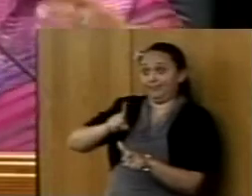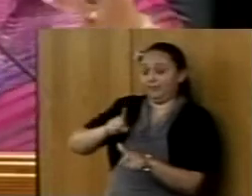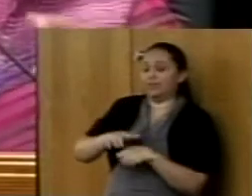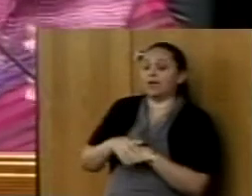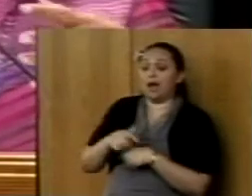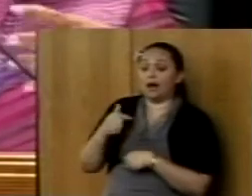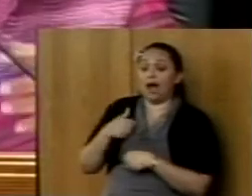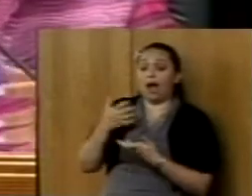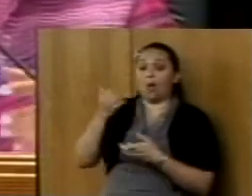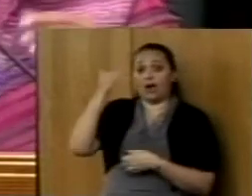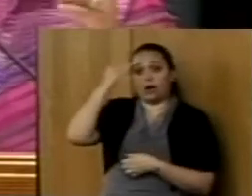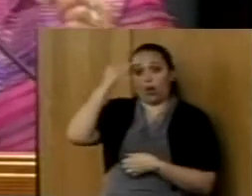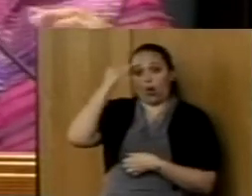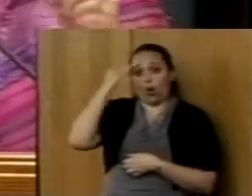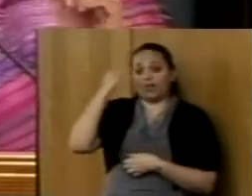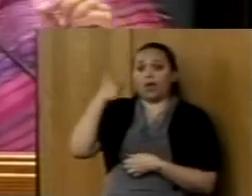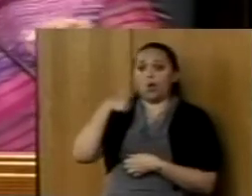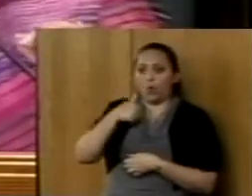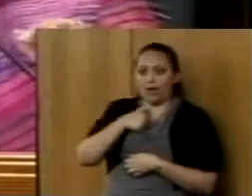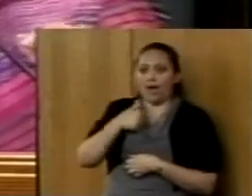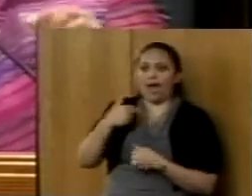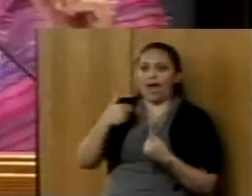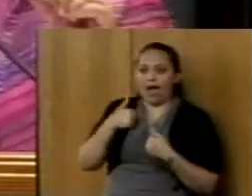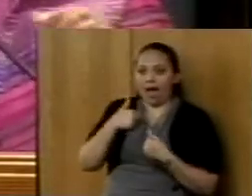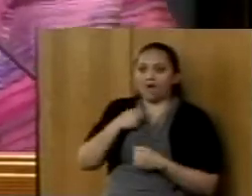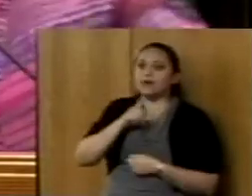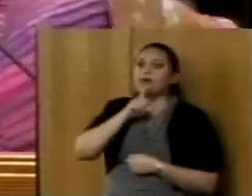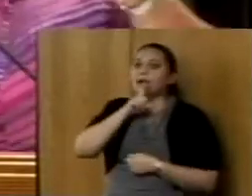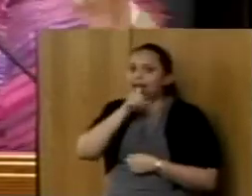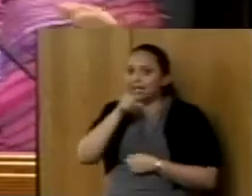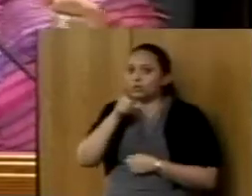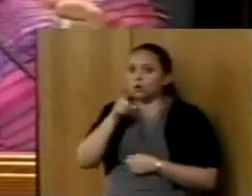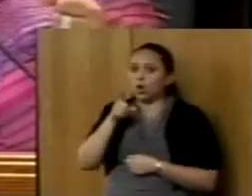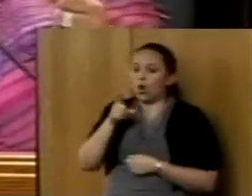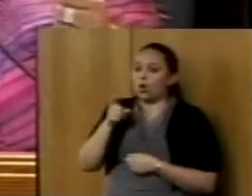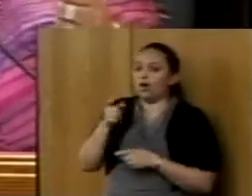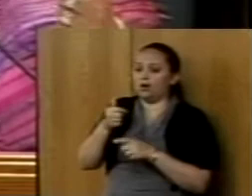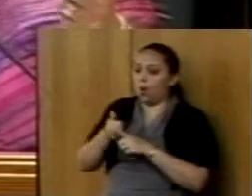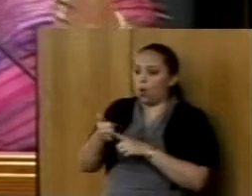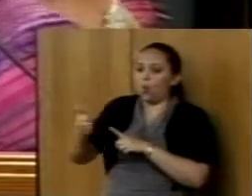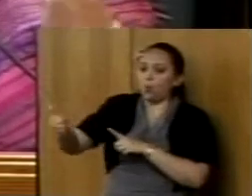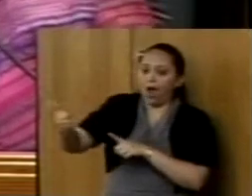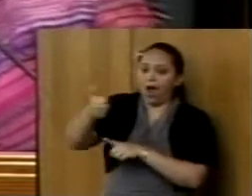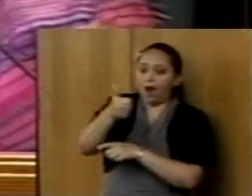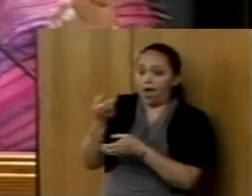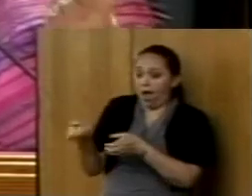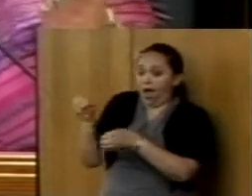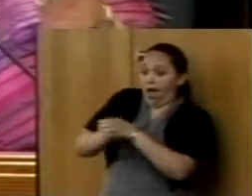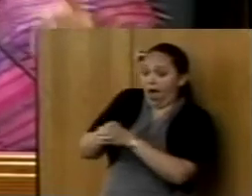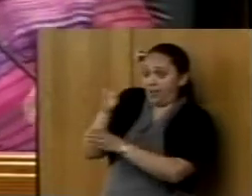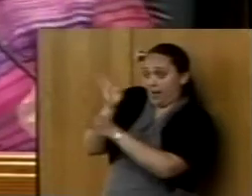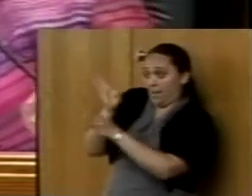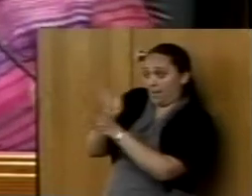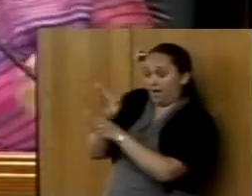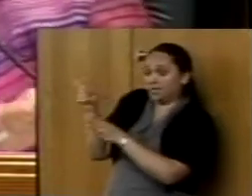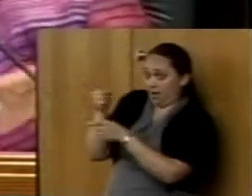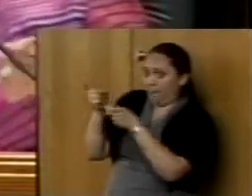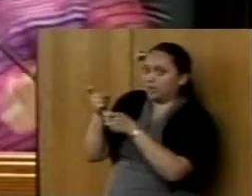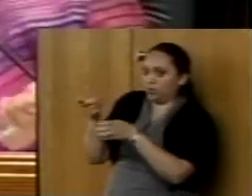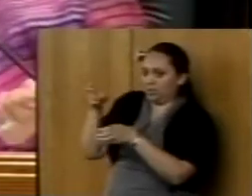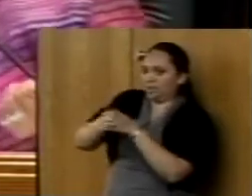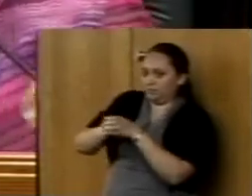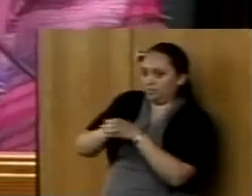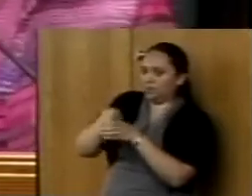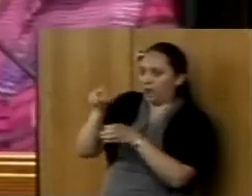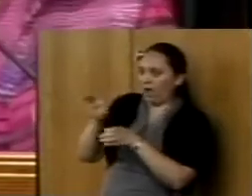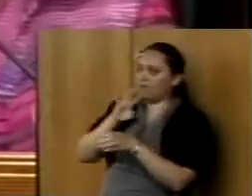want to know that we had an actual run of routes by our administrator on the bus. But you have to be a licensed bus driver to